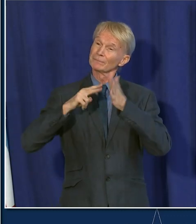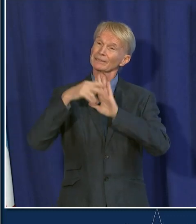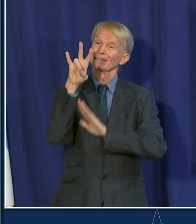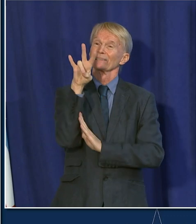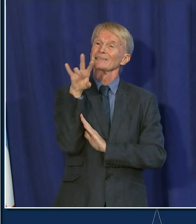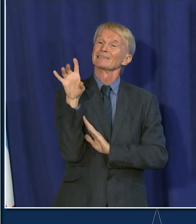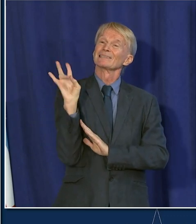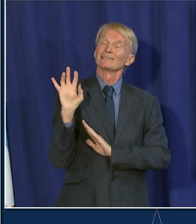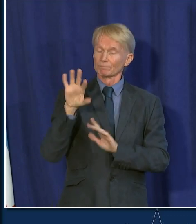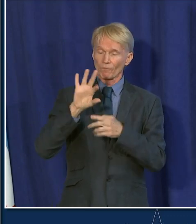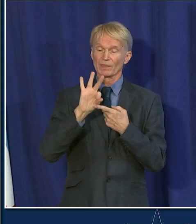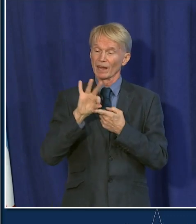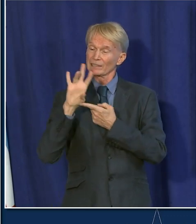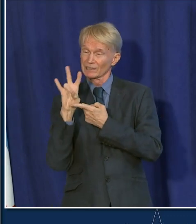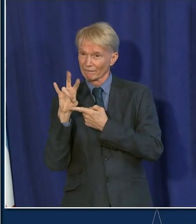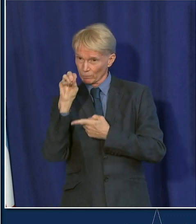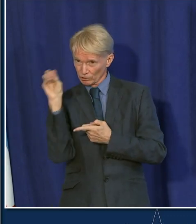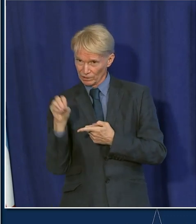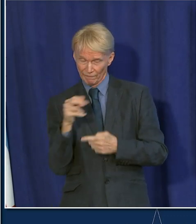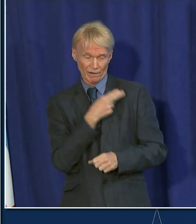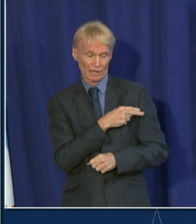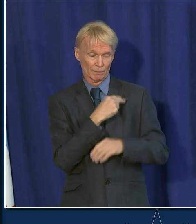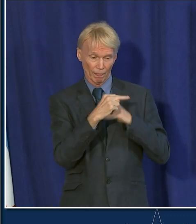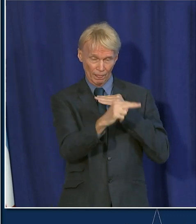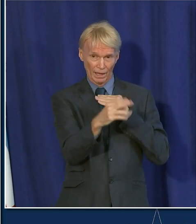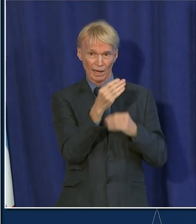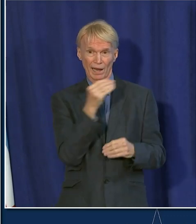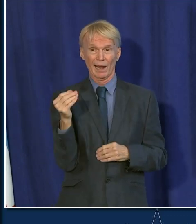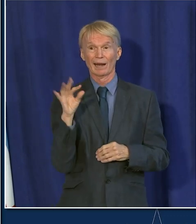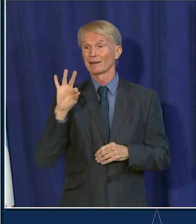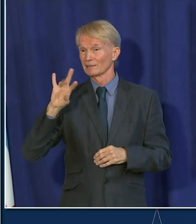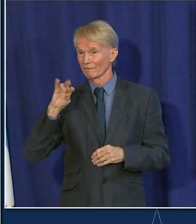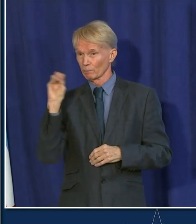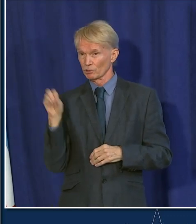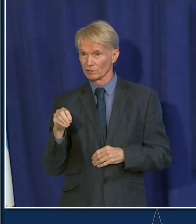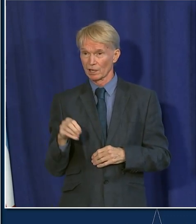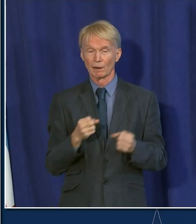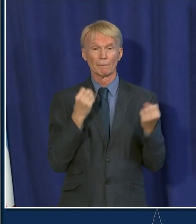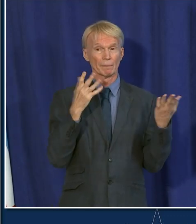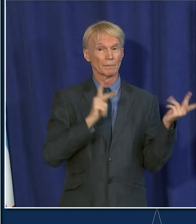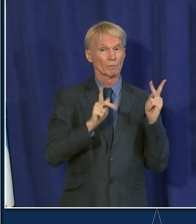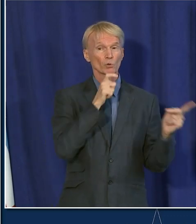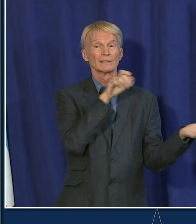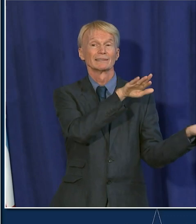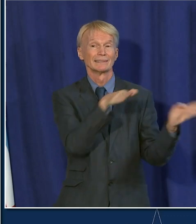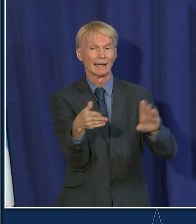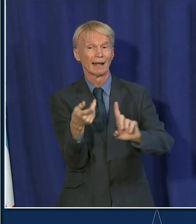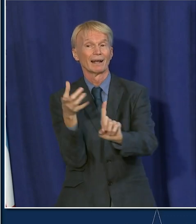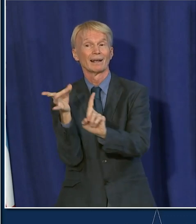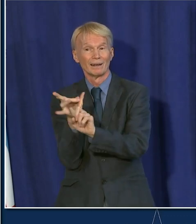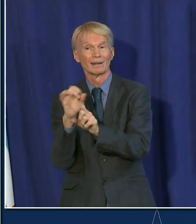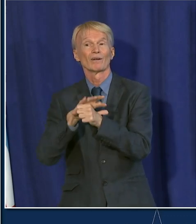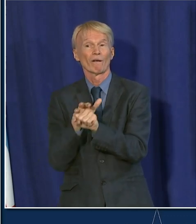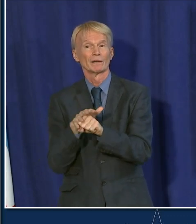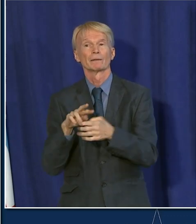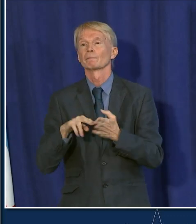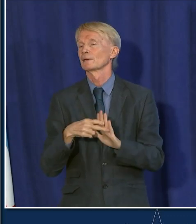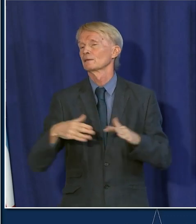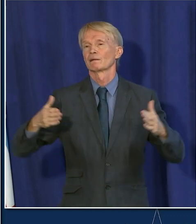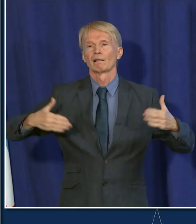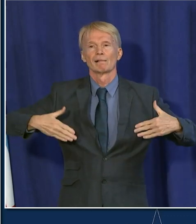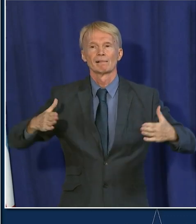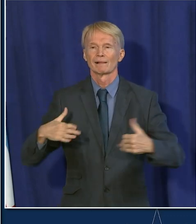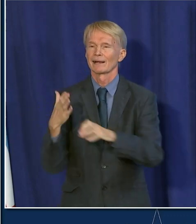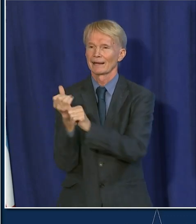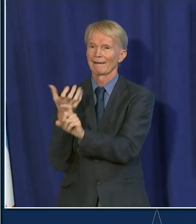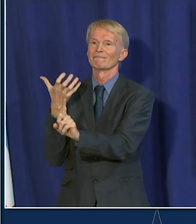our hospitalizations and 97% of our COVID deaths going back to January have been in people who are not fully vaccinated. Let me say